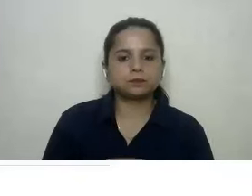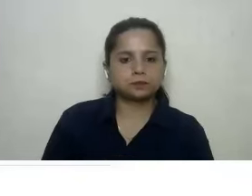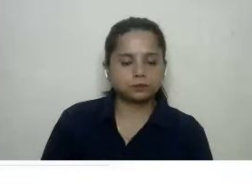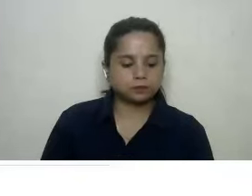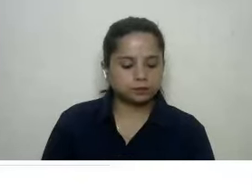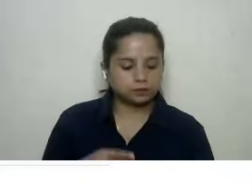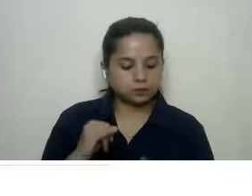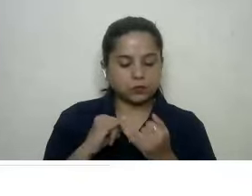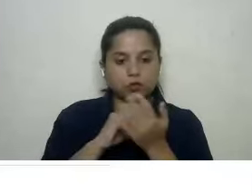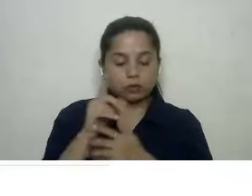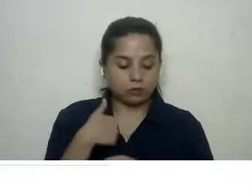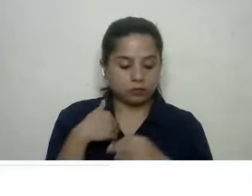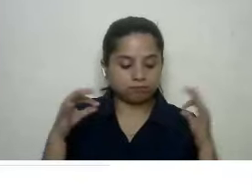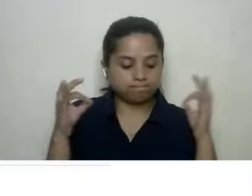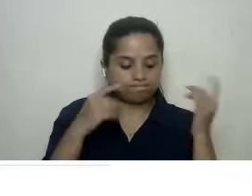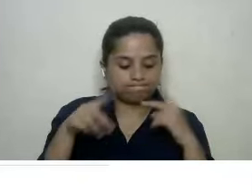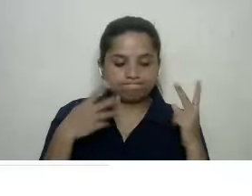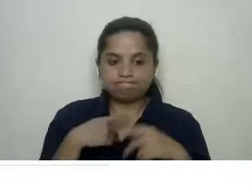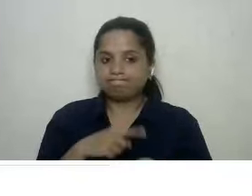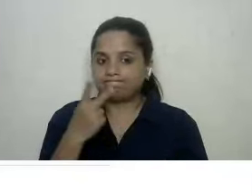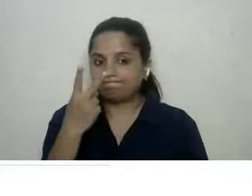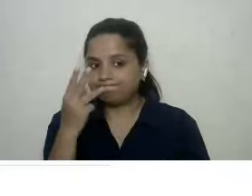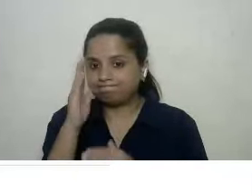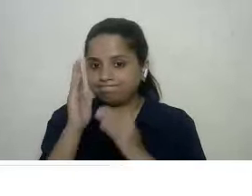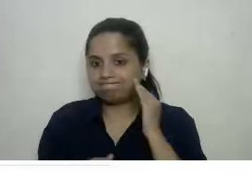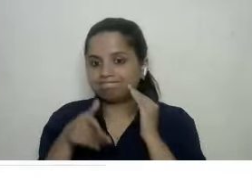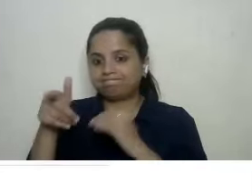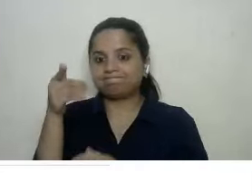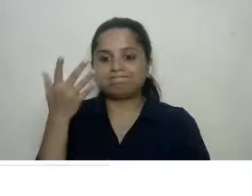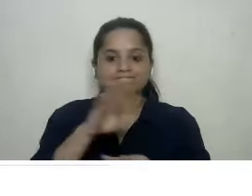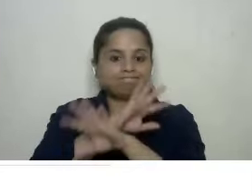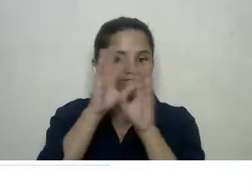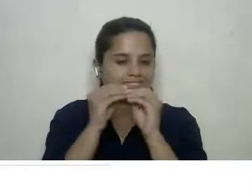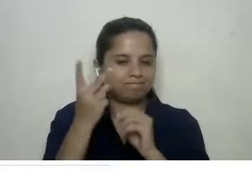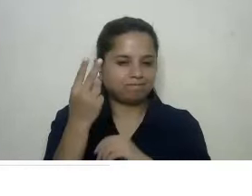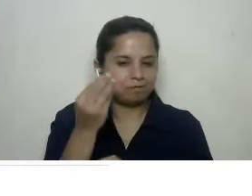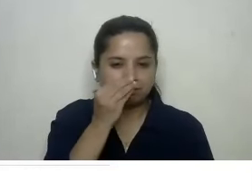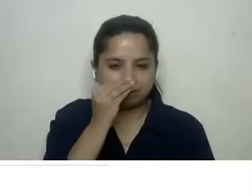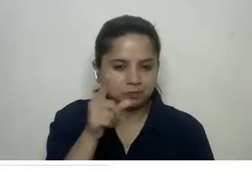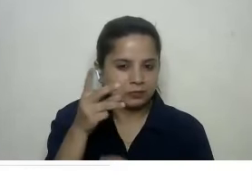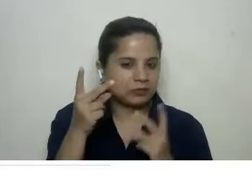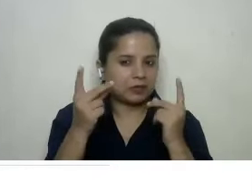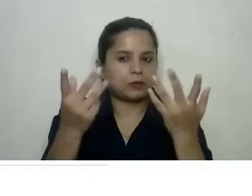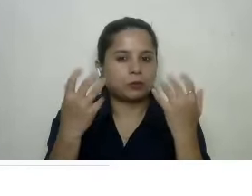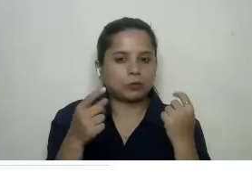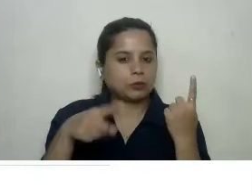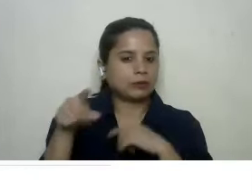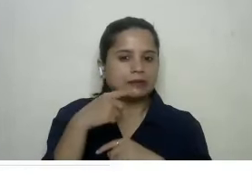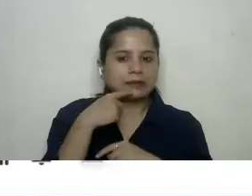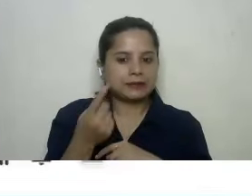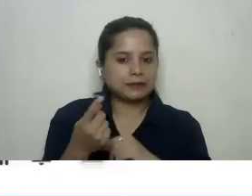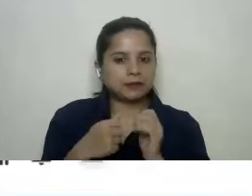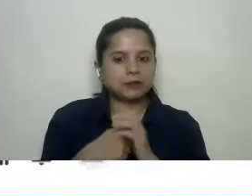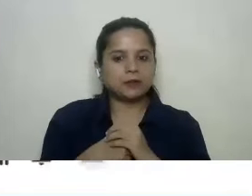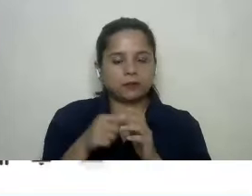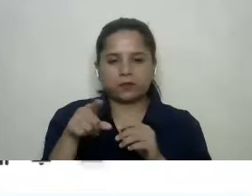Shilpi, I'm afraid we only have 2 minutes to end the Yes. session overall. So All if we right. could quickly All right. go into the Yeah. last